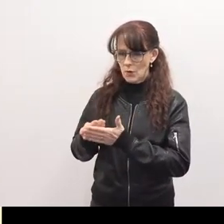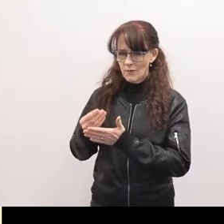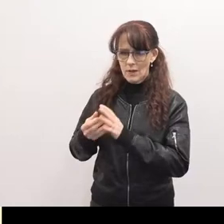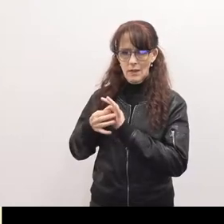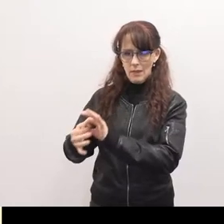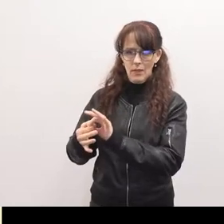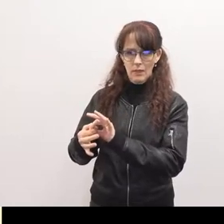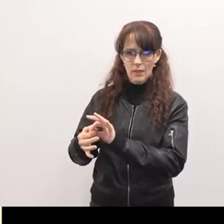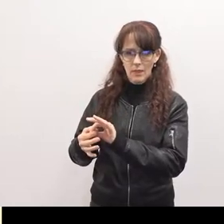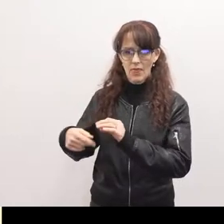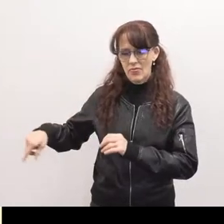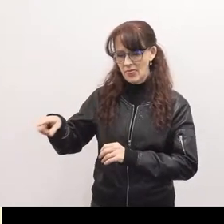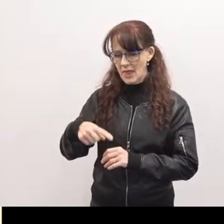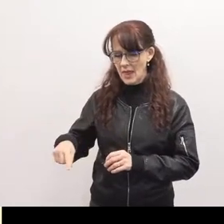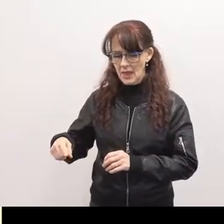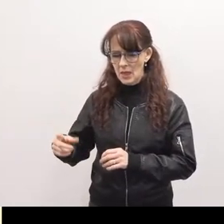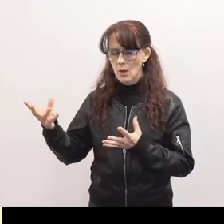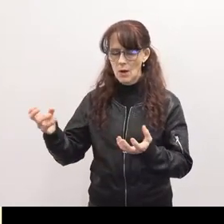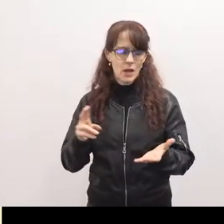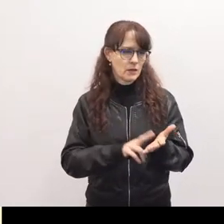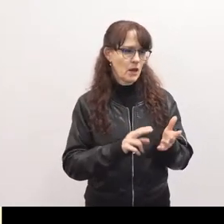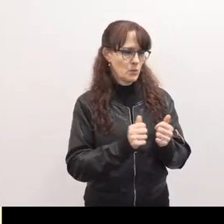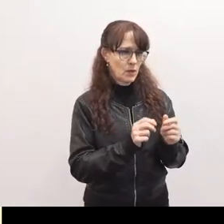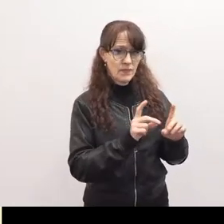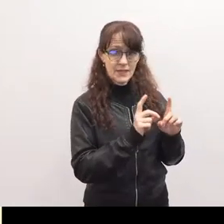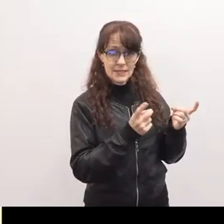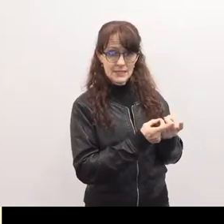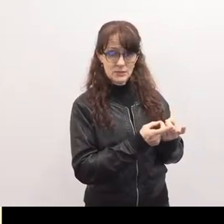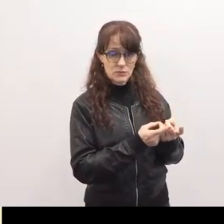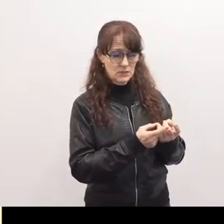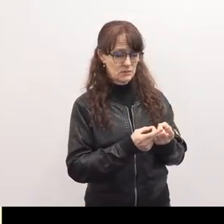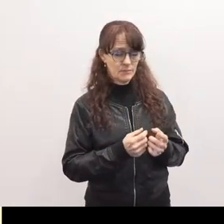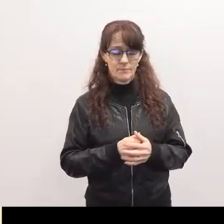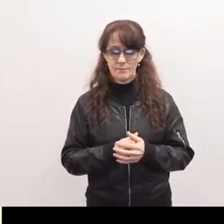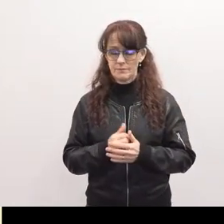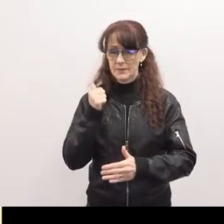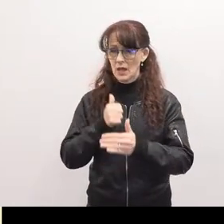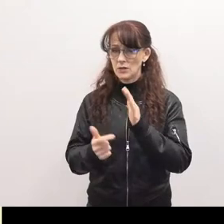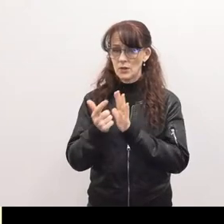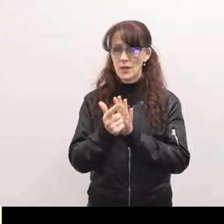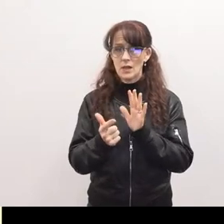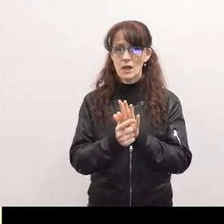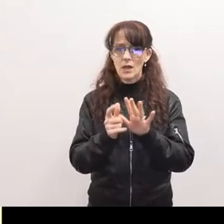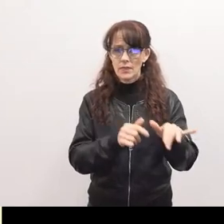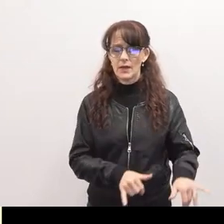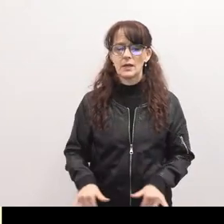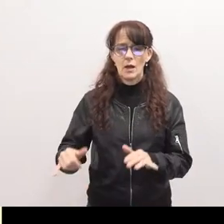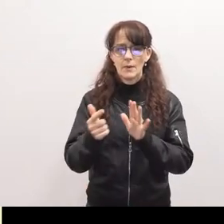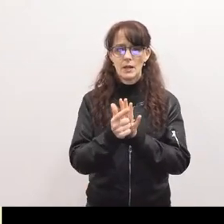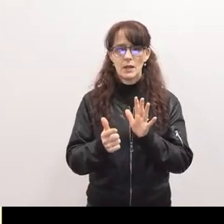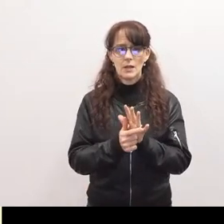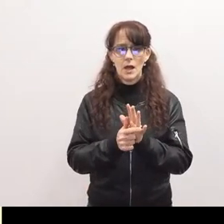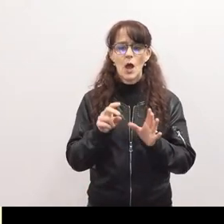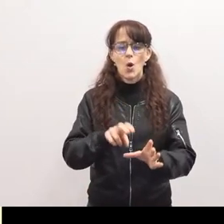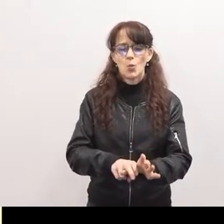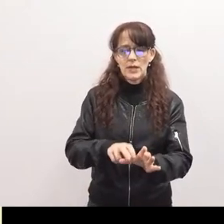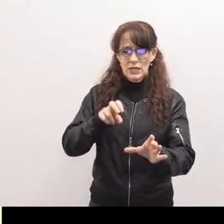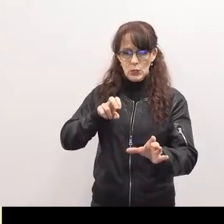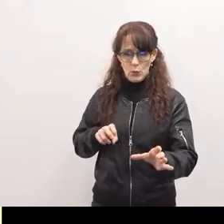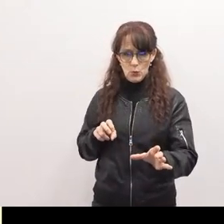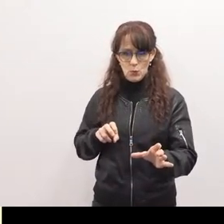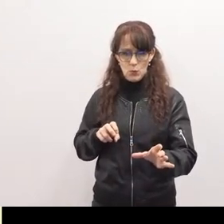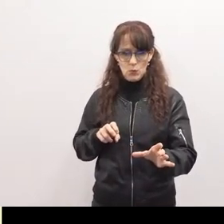connection, but they may want to contract with the district. Under the law, under the common law, you would want to recuse yourself because